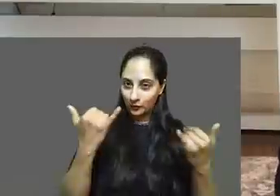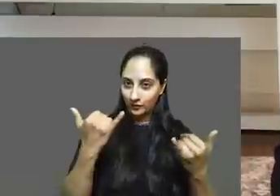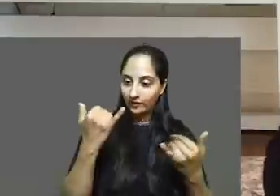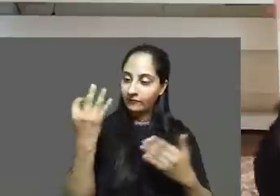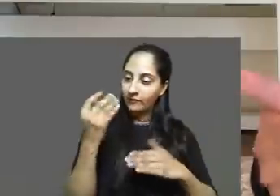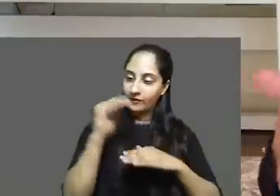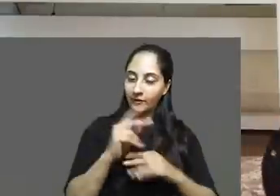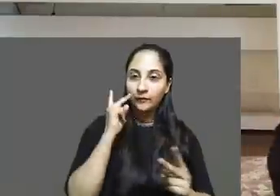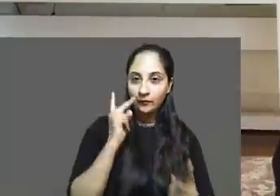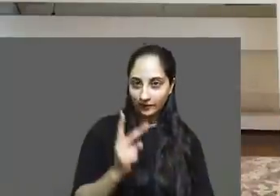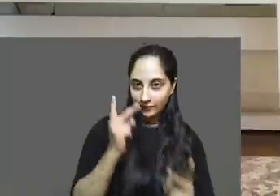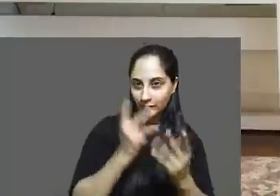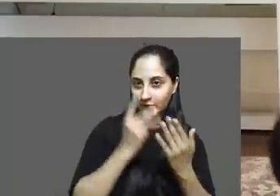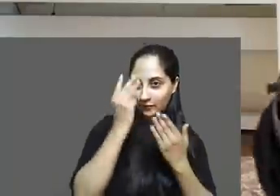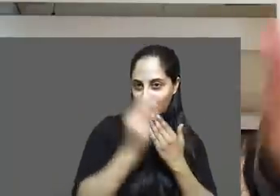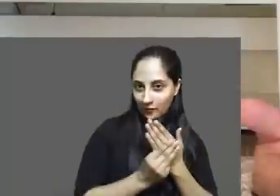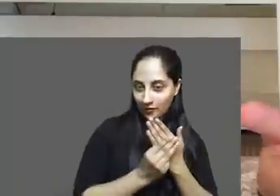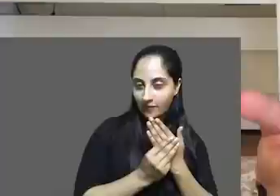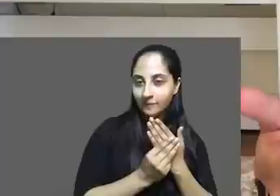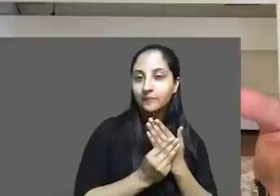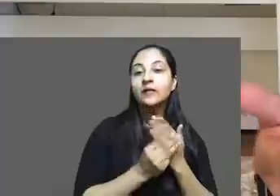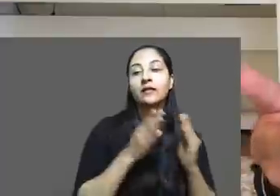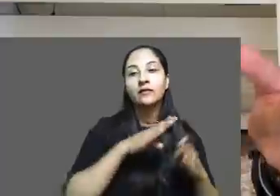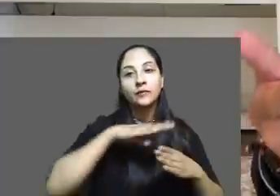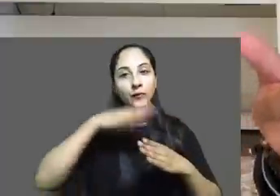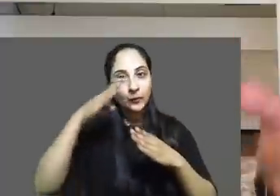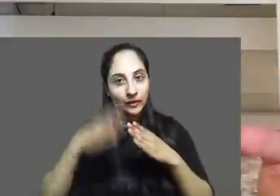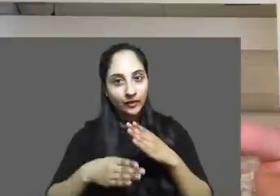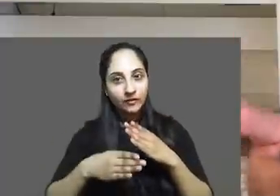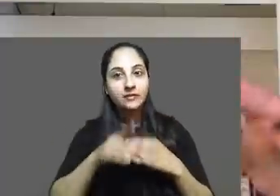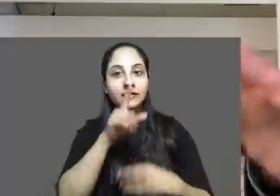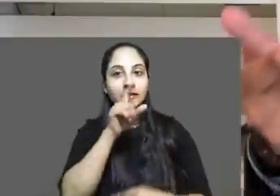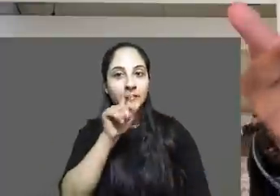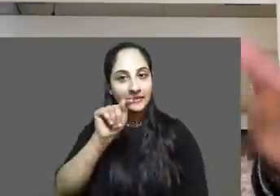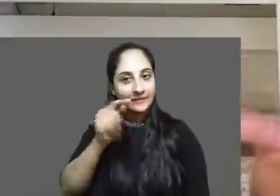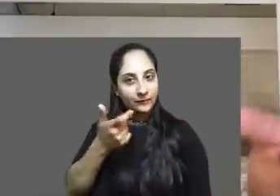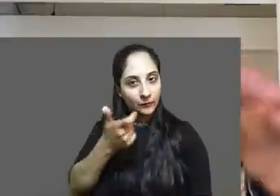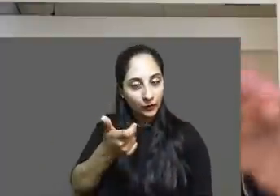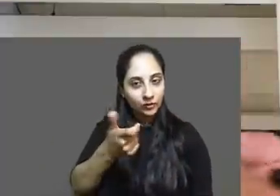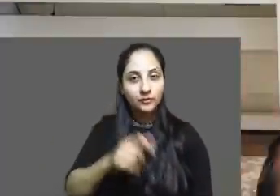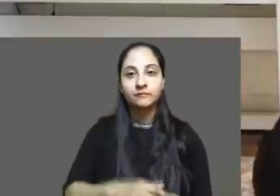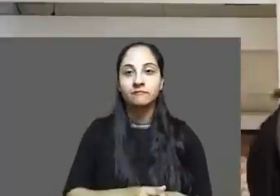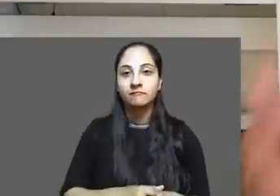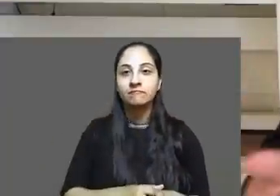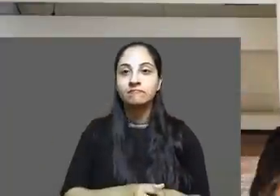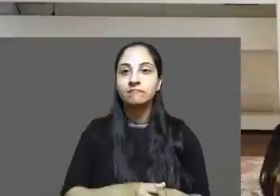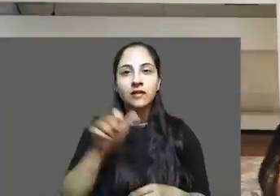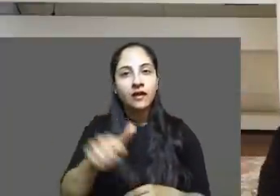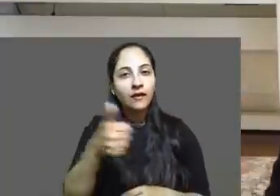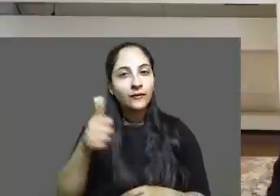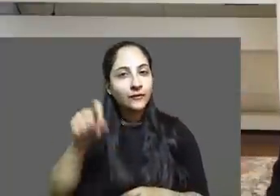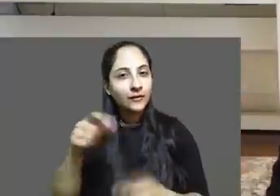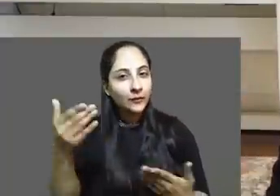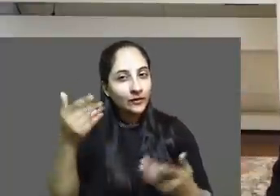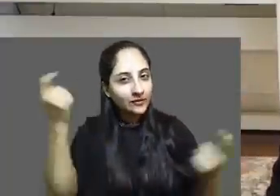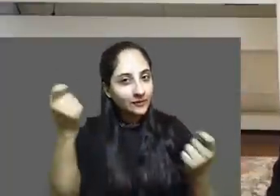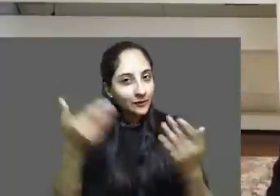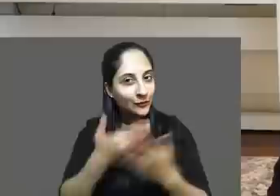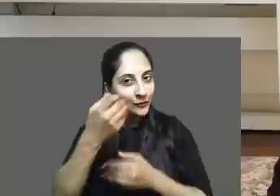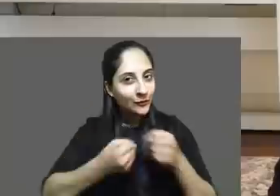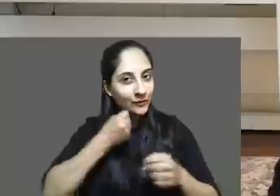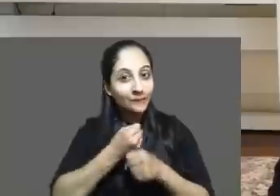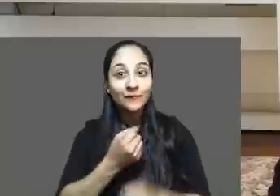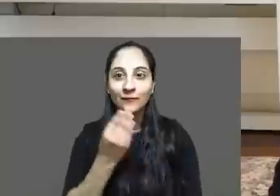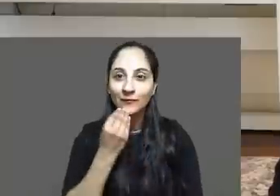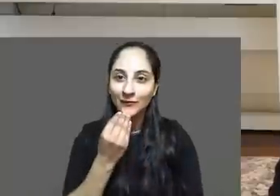Night Reflections done. I've got this special content, the original content done. What else do you need? Of